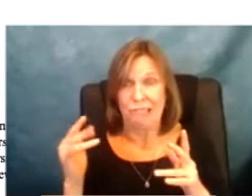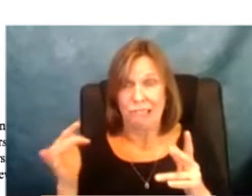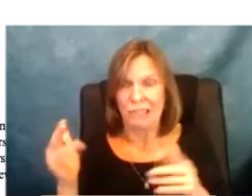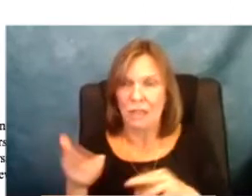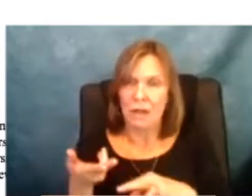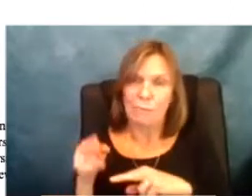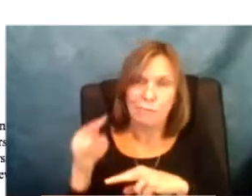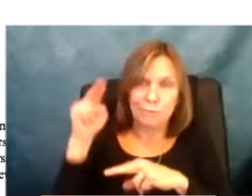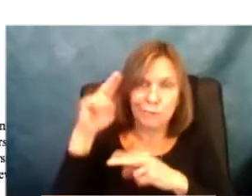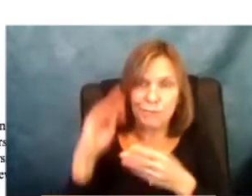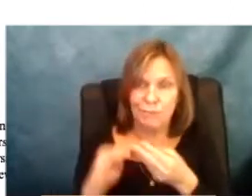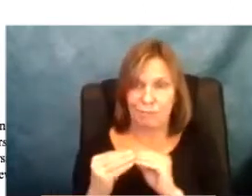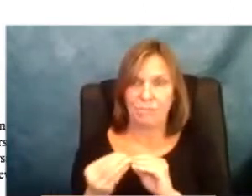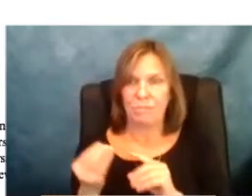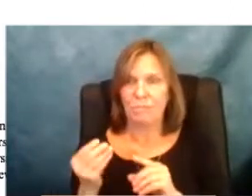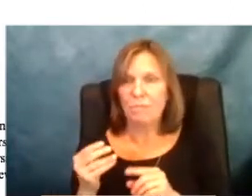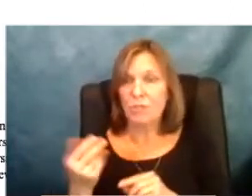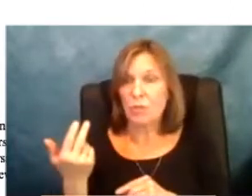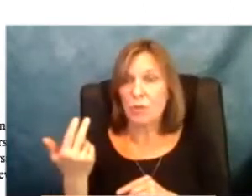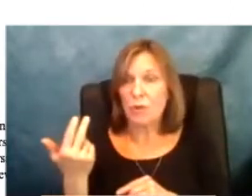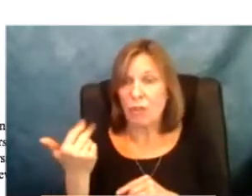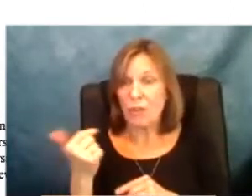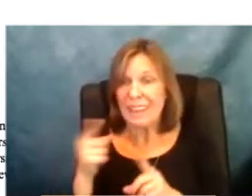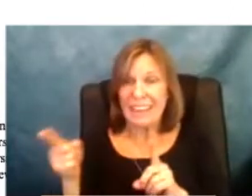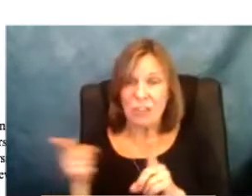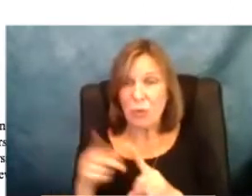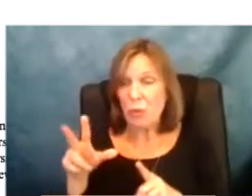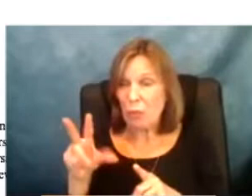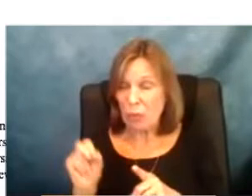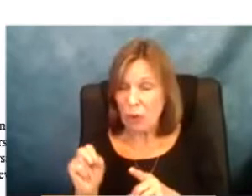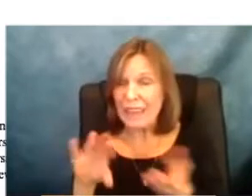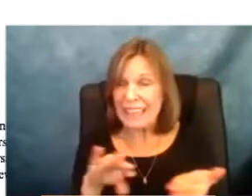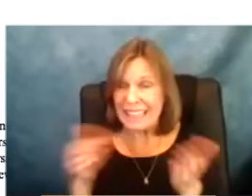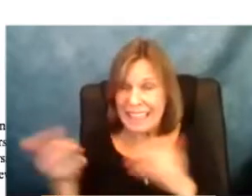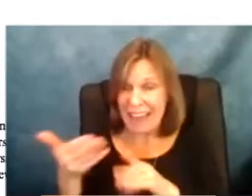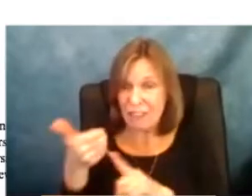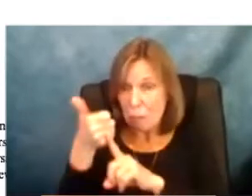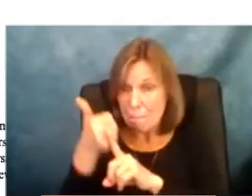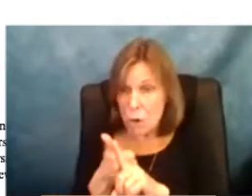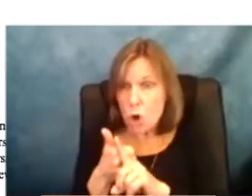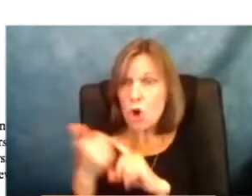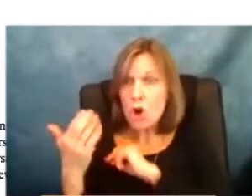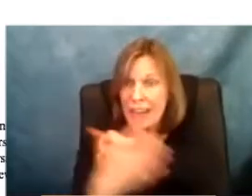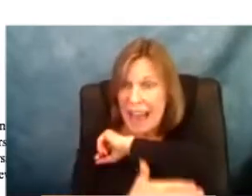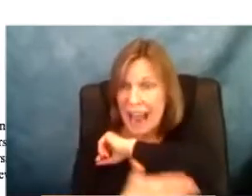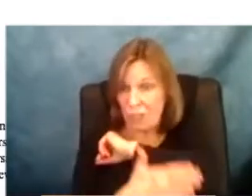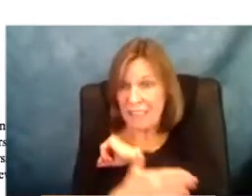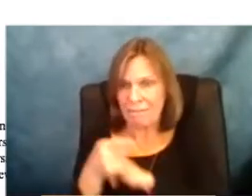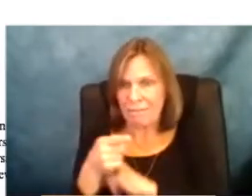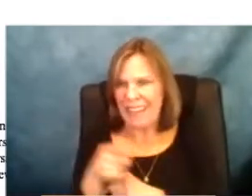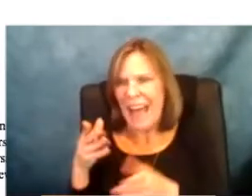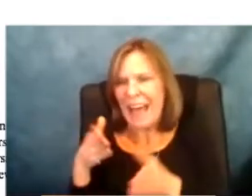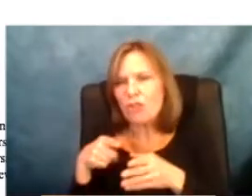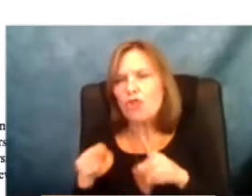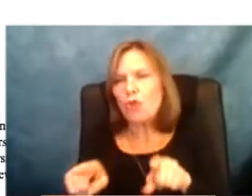or deaths rise to 13 to 30 deaths per county. And this is over the Omicron variant,